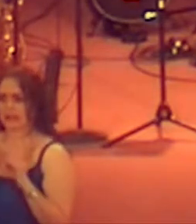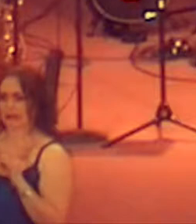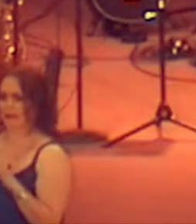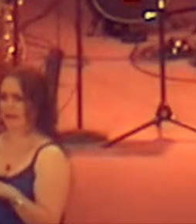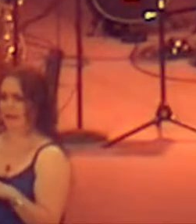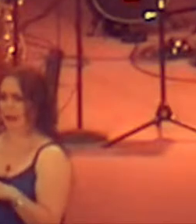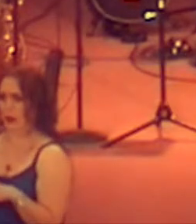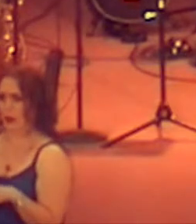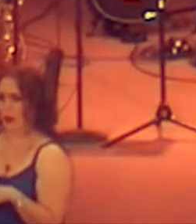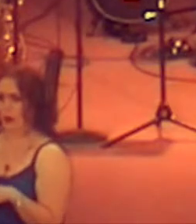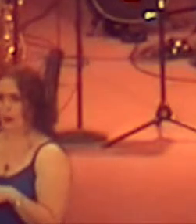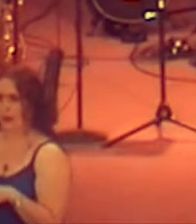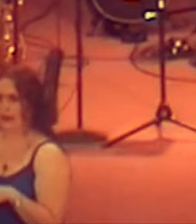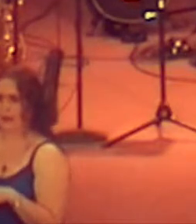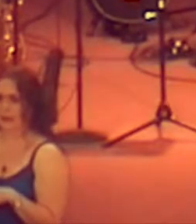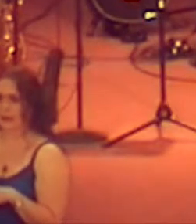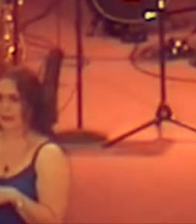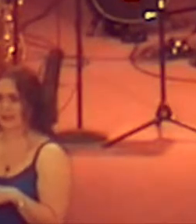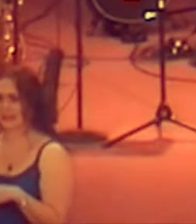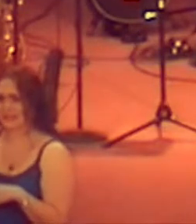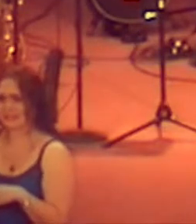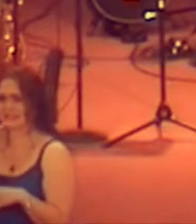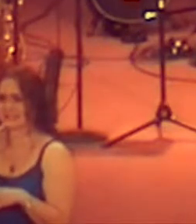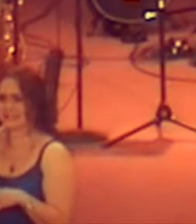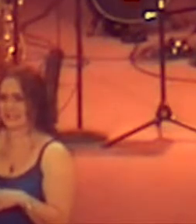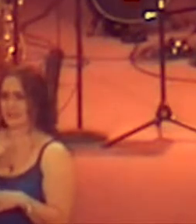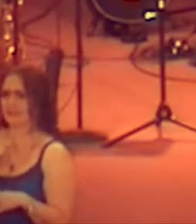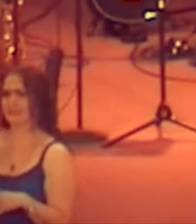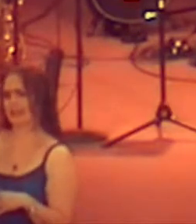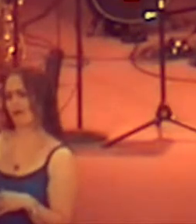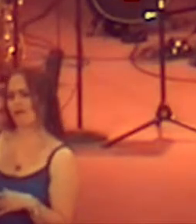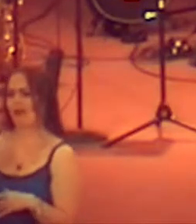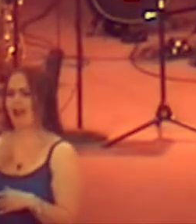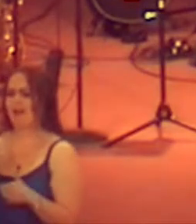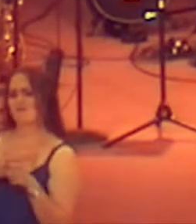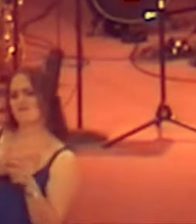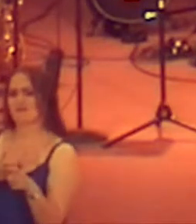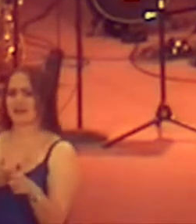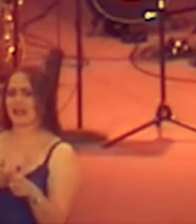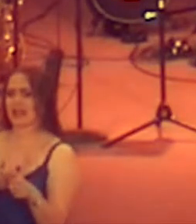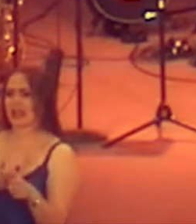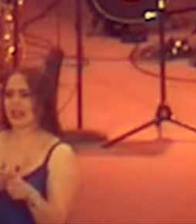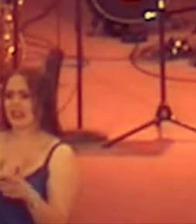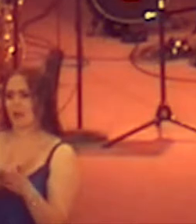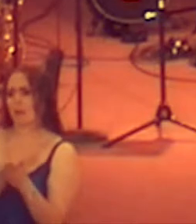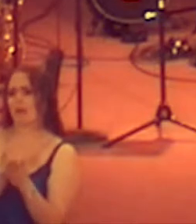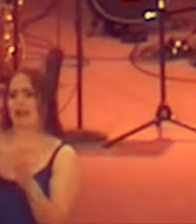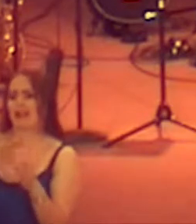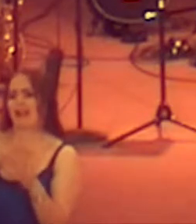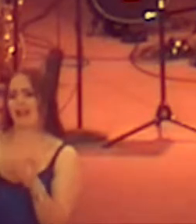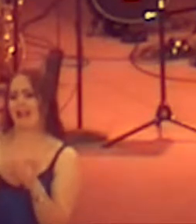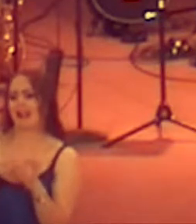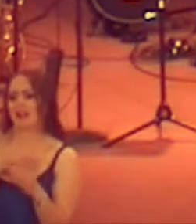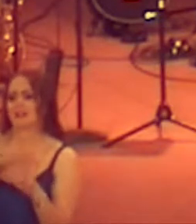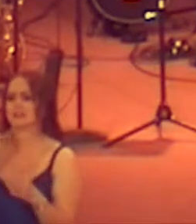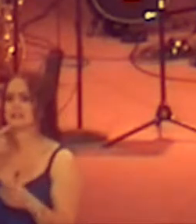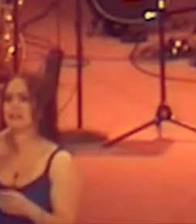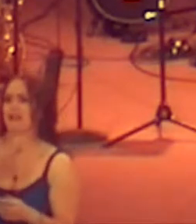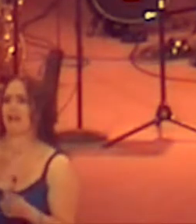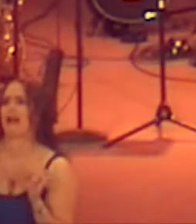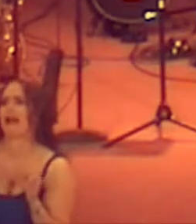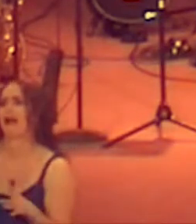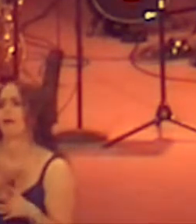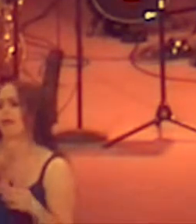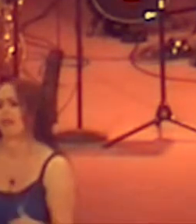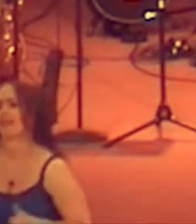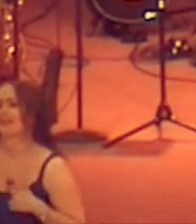any of you guys ever said to yourself, hey, I'm going to go for a run, and like halfway through your run, you're like, I immediately hate my life. That's me. Every time that I think